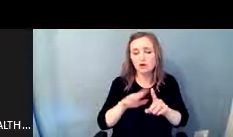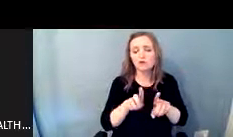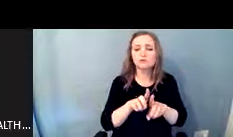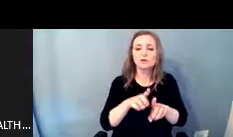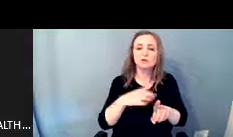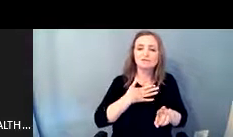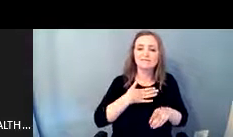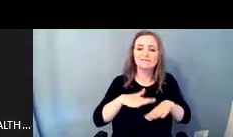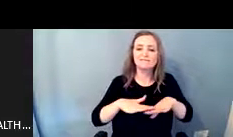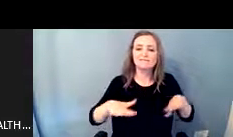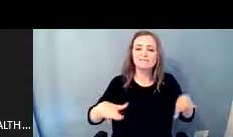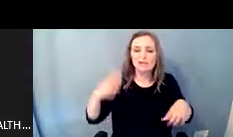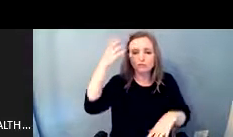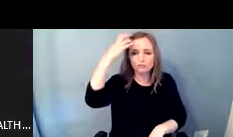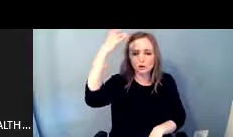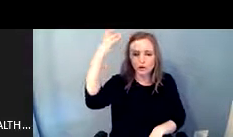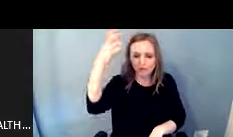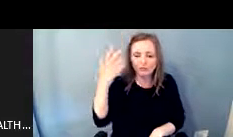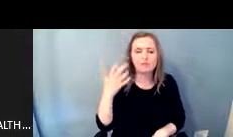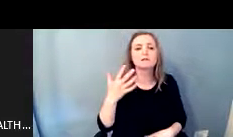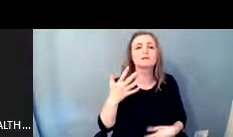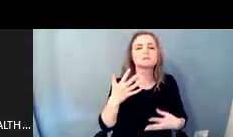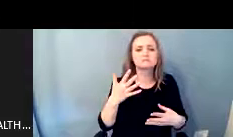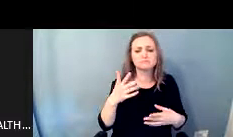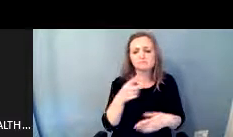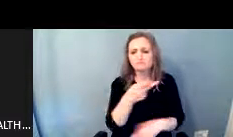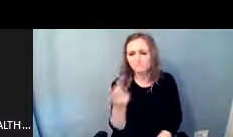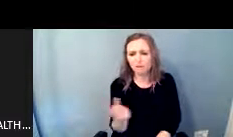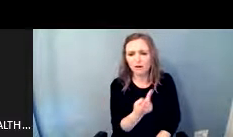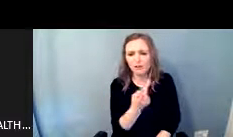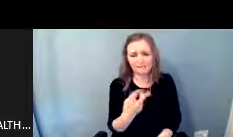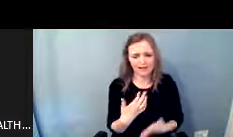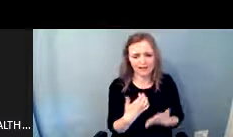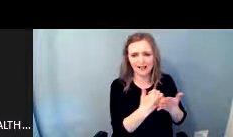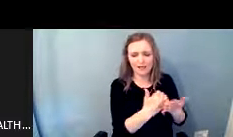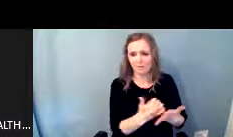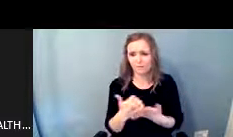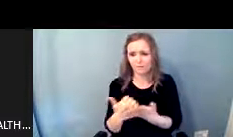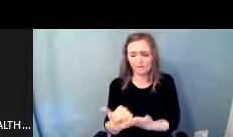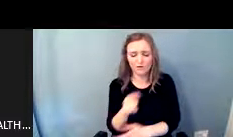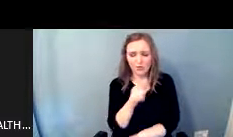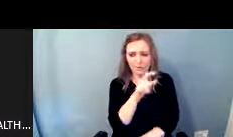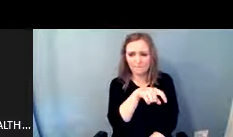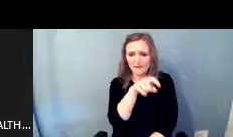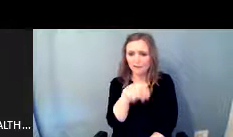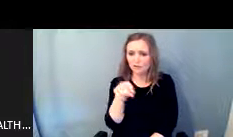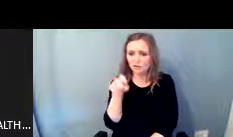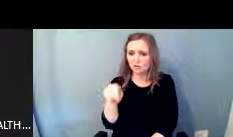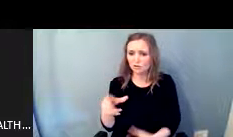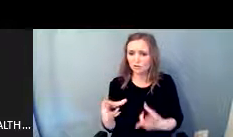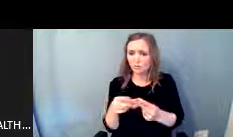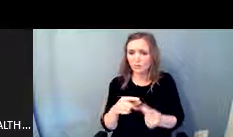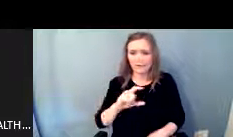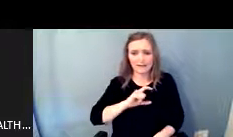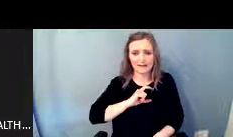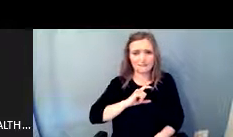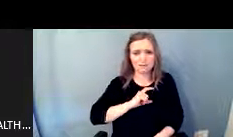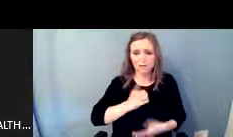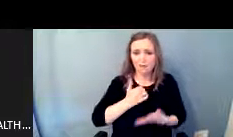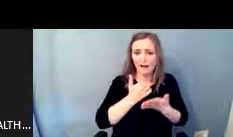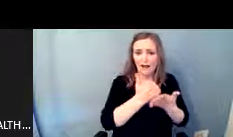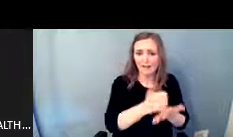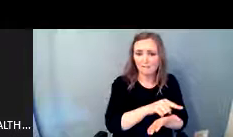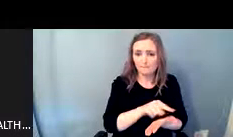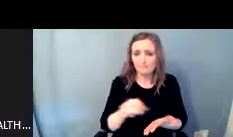proven very helpful in terms of supporting our known cancer patients. in terms of what